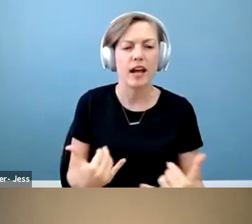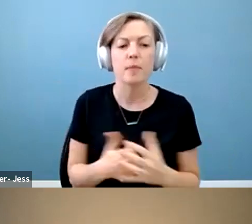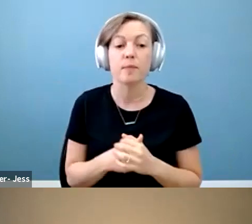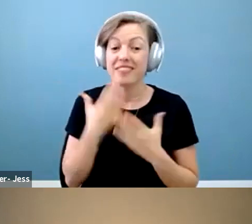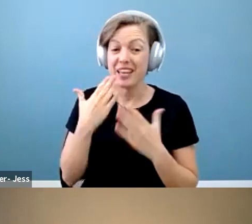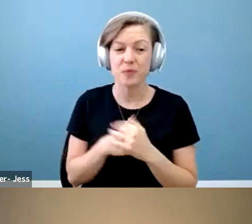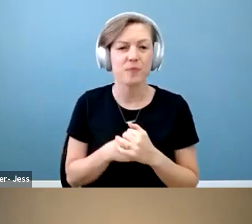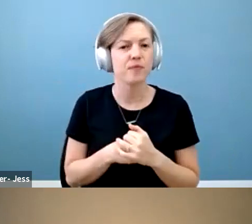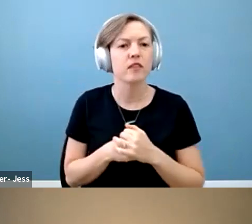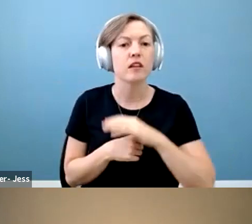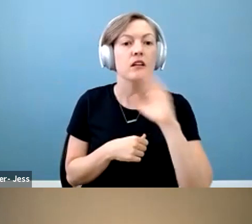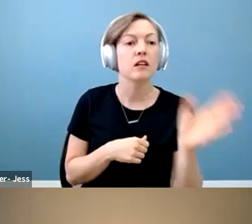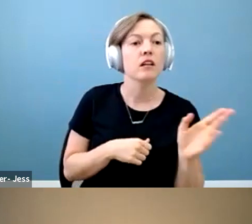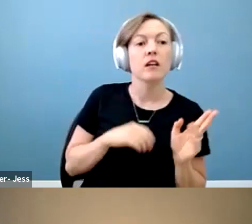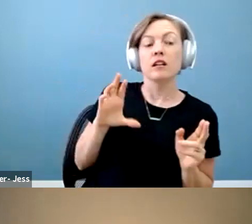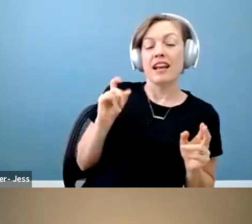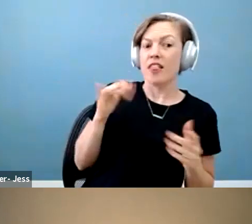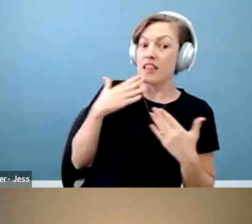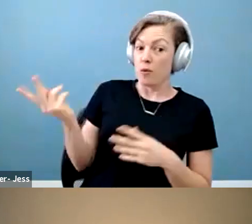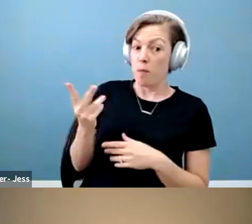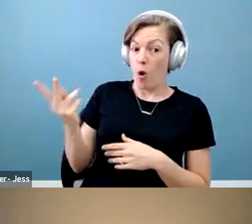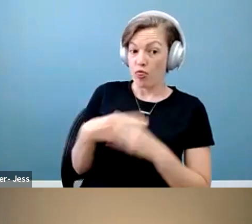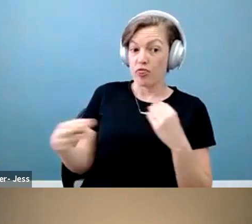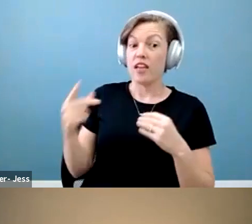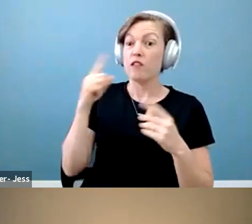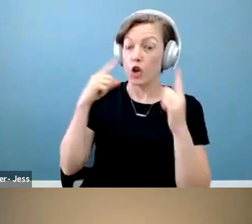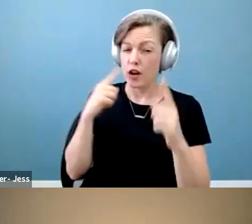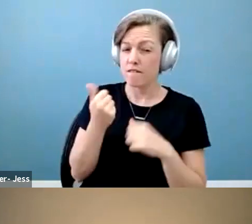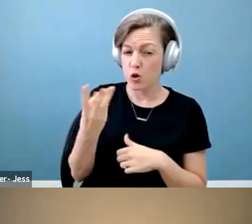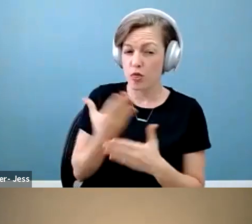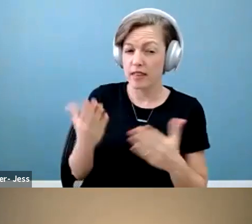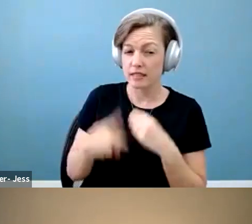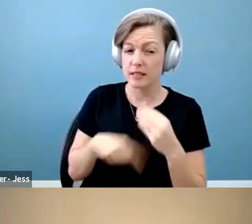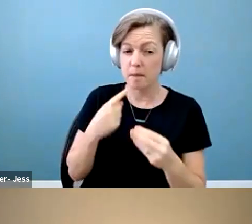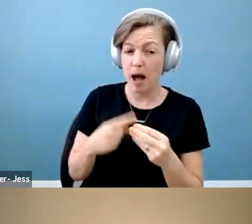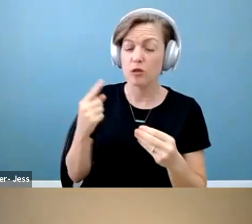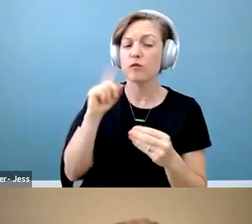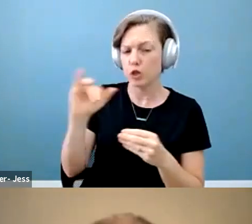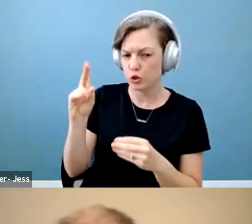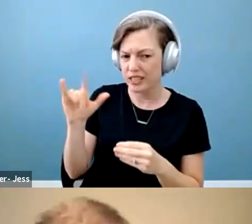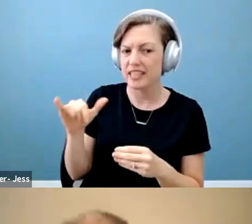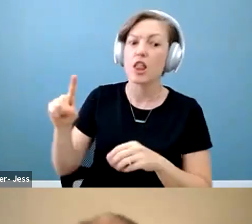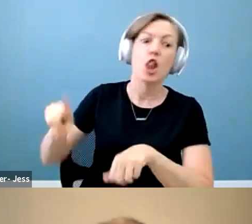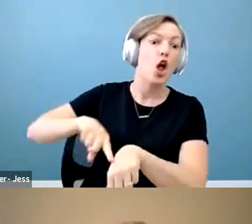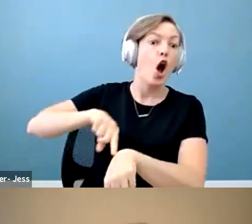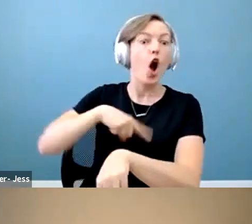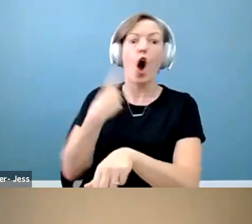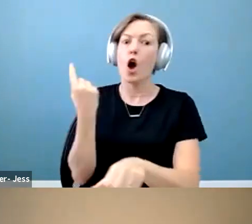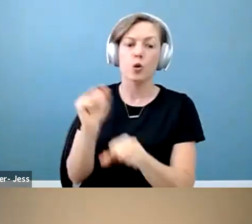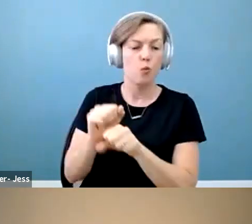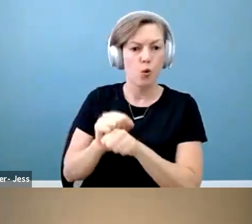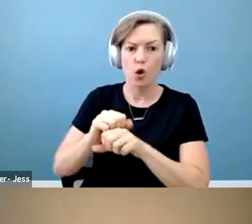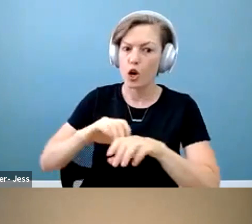Thanks. Thanks so much for you both. So I've heard a couple of things about from Judy, the long work that goes